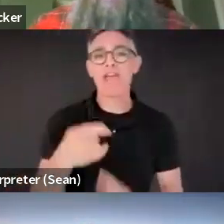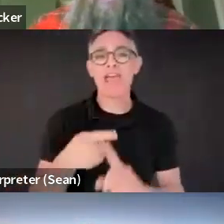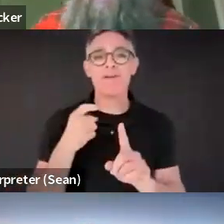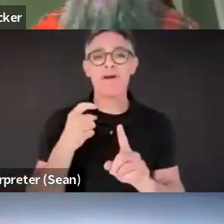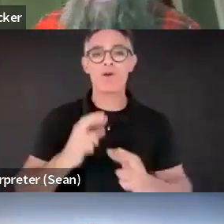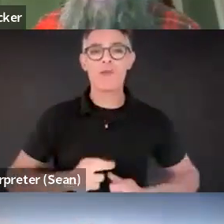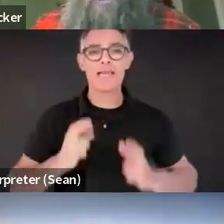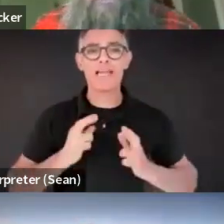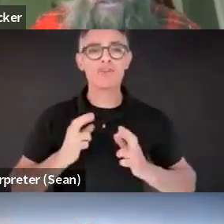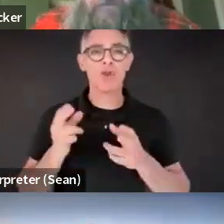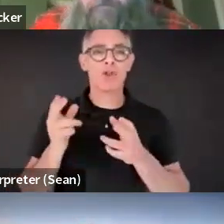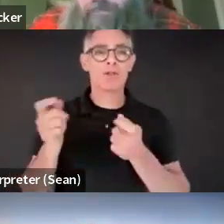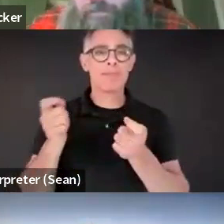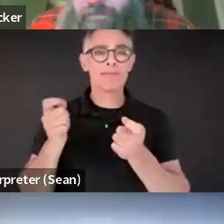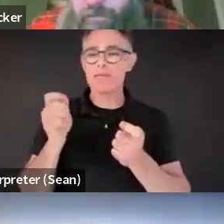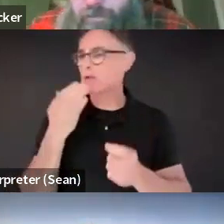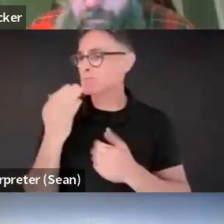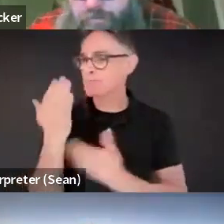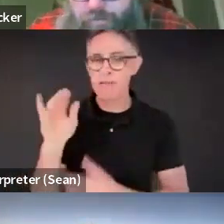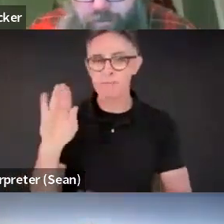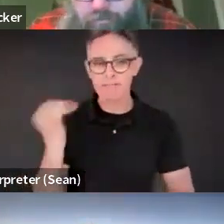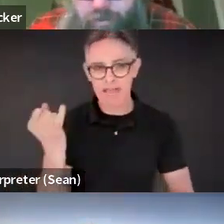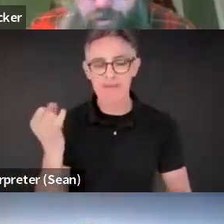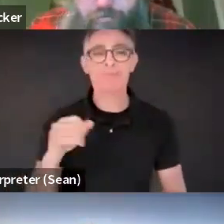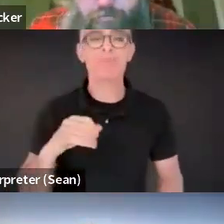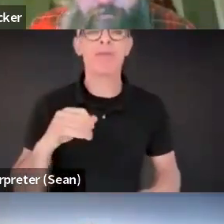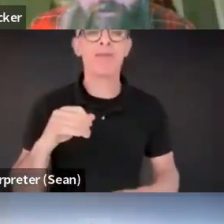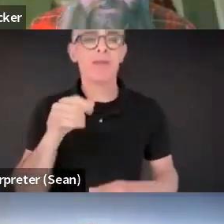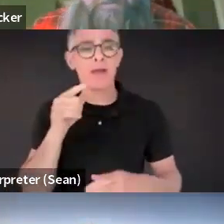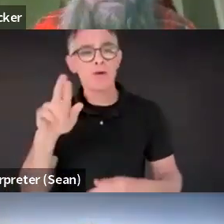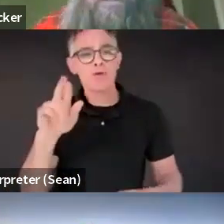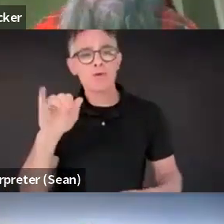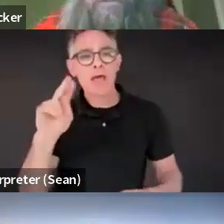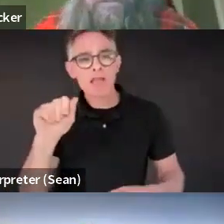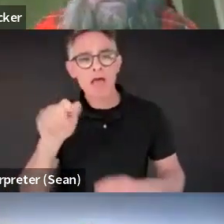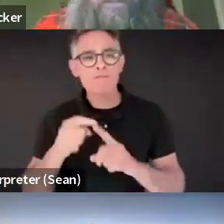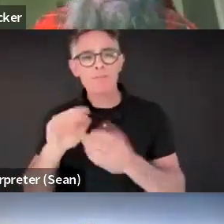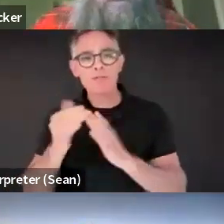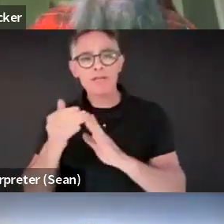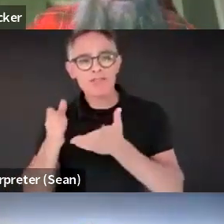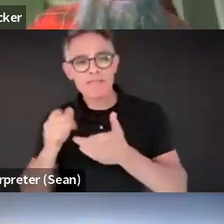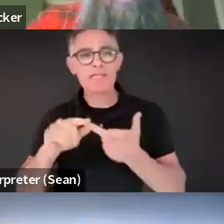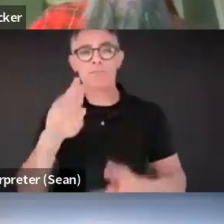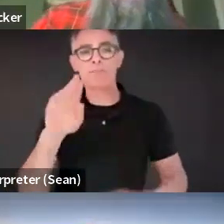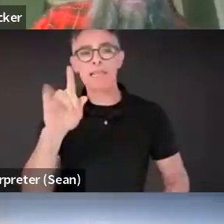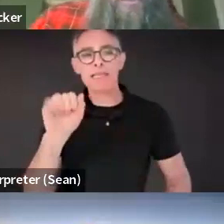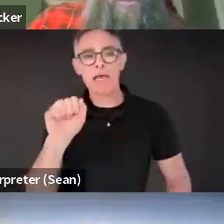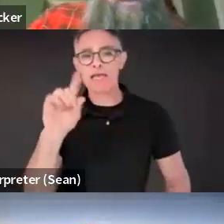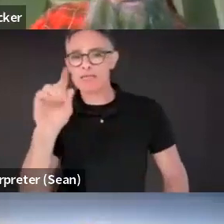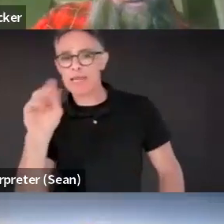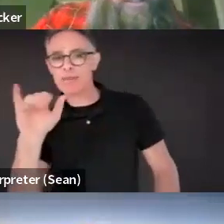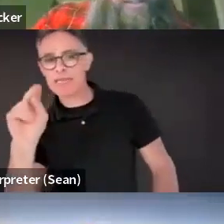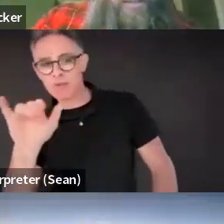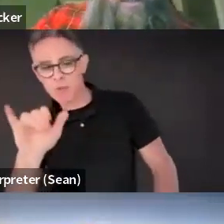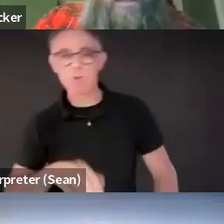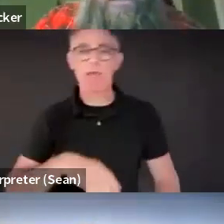residential management. Good morning, BJ. Let's see, well, we got Rihanna from community services, and Belinda and Damien as well,